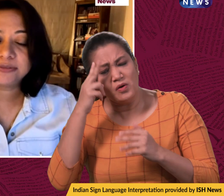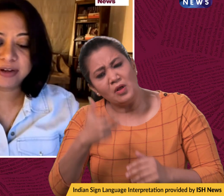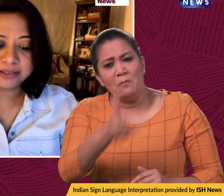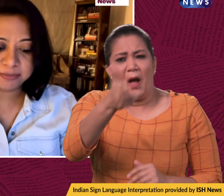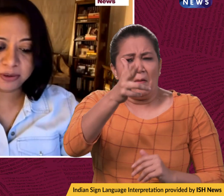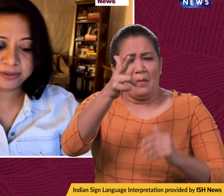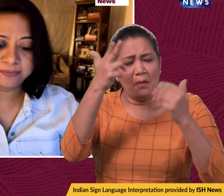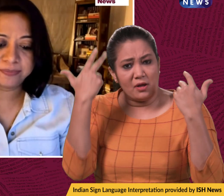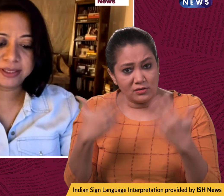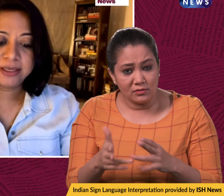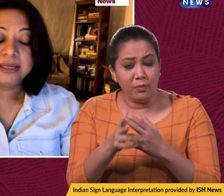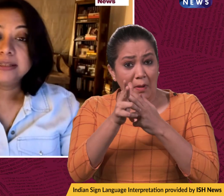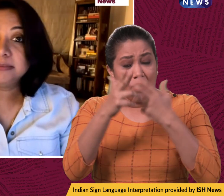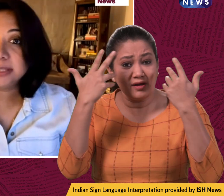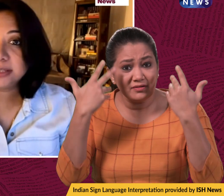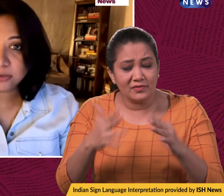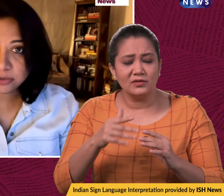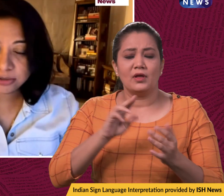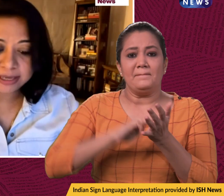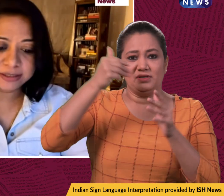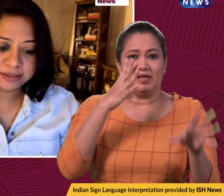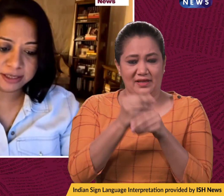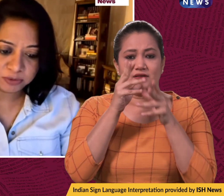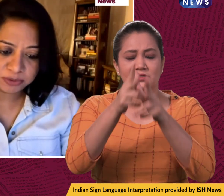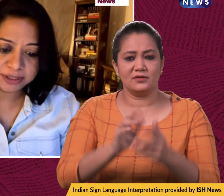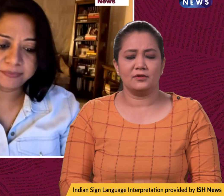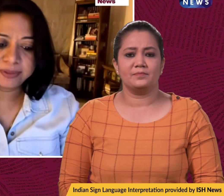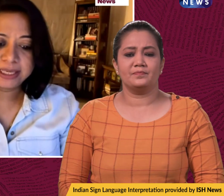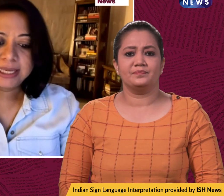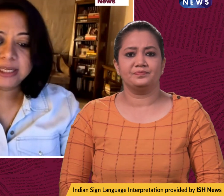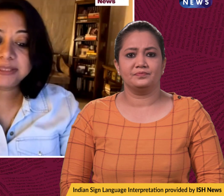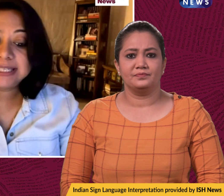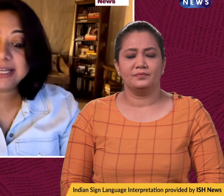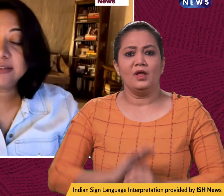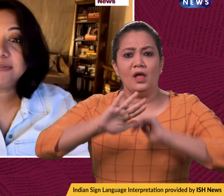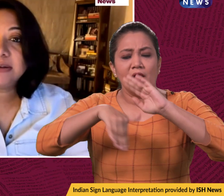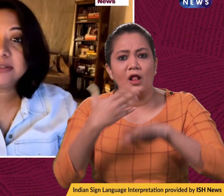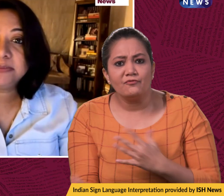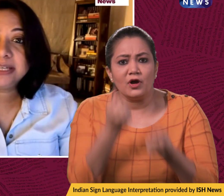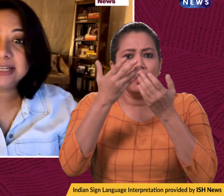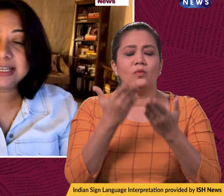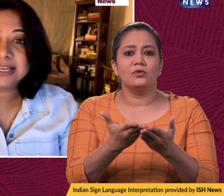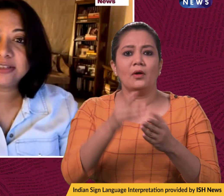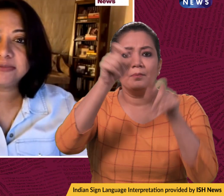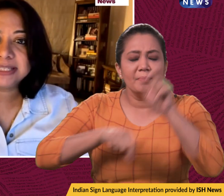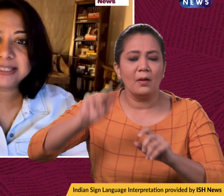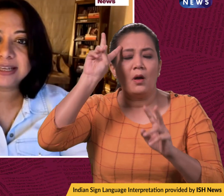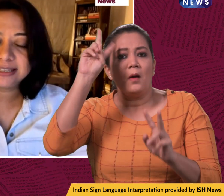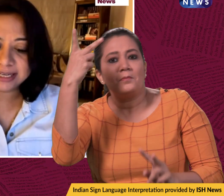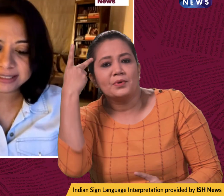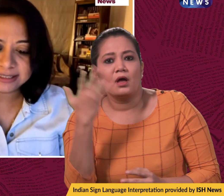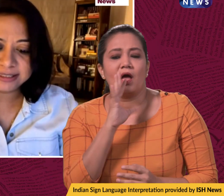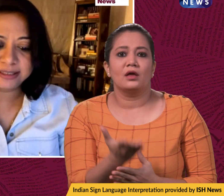it was fired upon. The minister also added, and I'm quoting, it was later found to be a case of